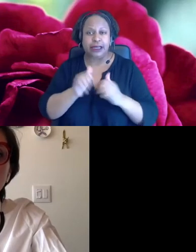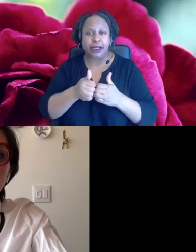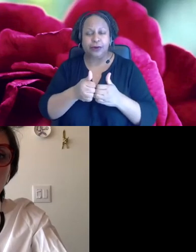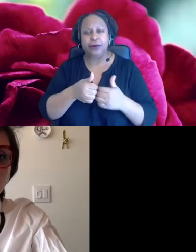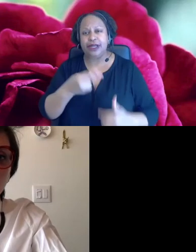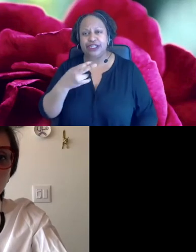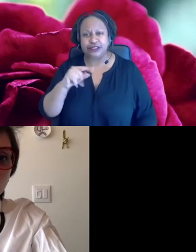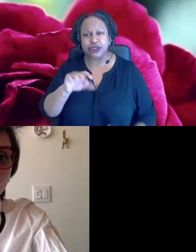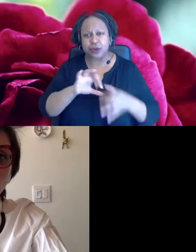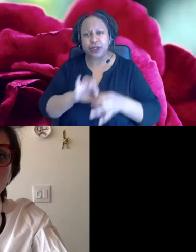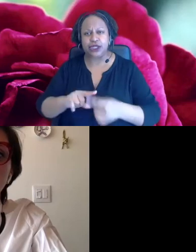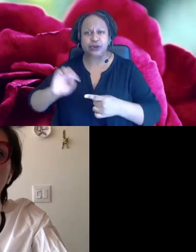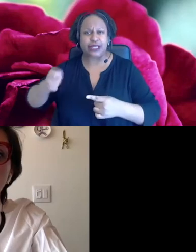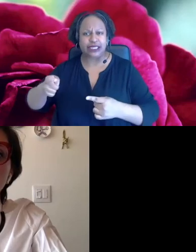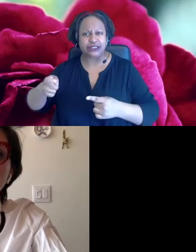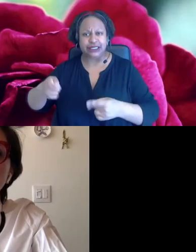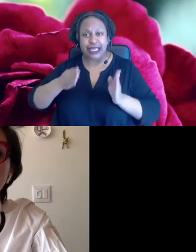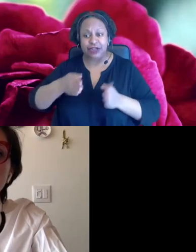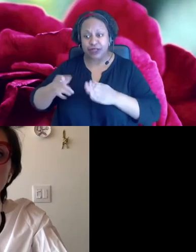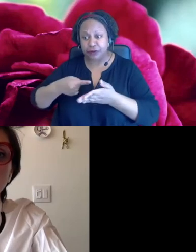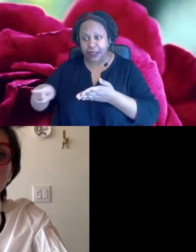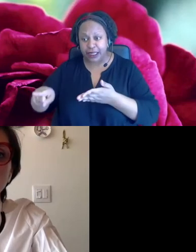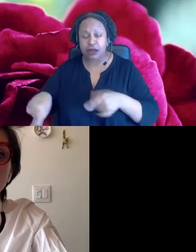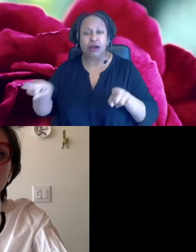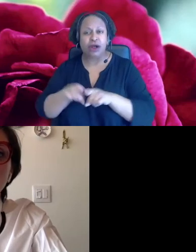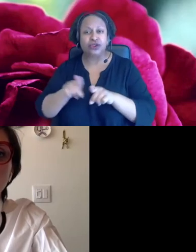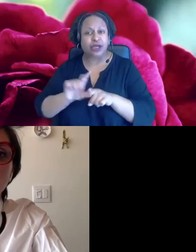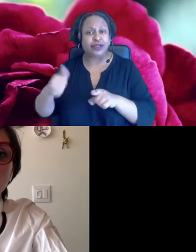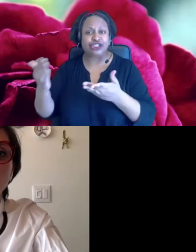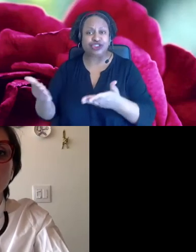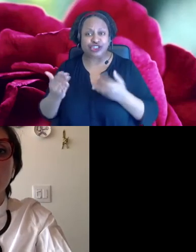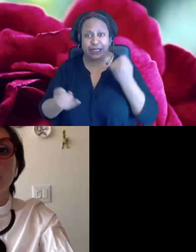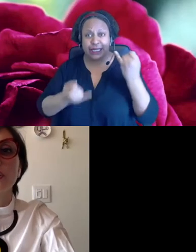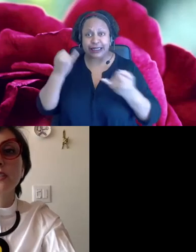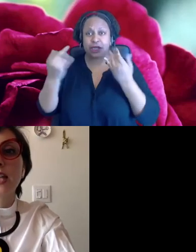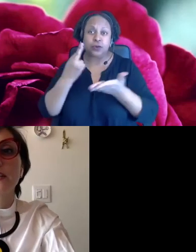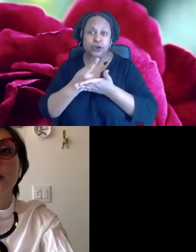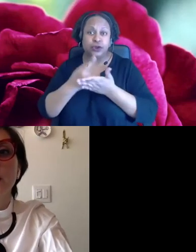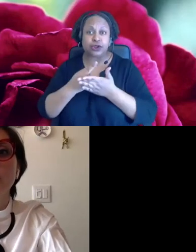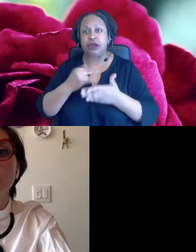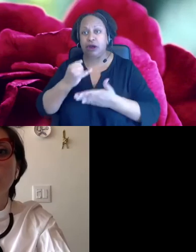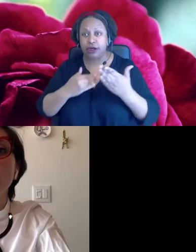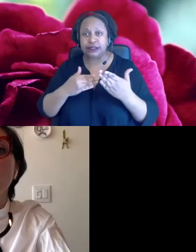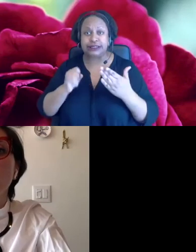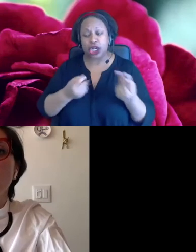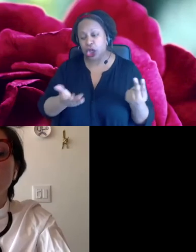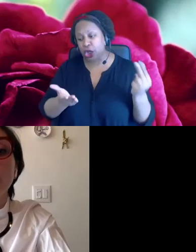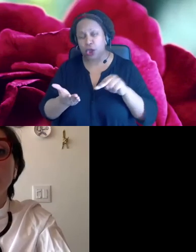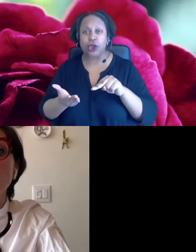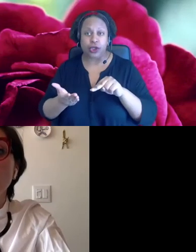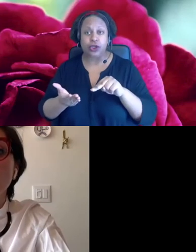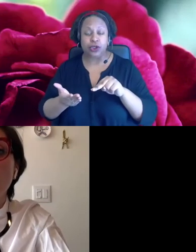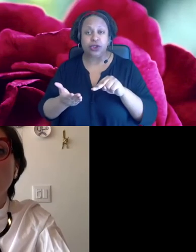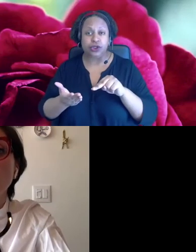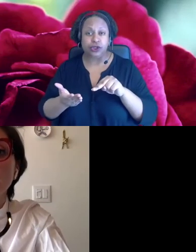have to pay as individuals? Also, do you have any suggestions of resources artists can turn